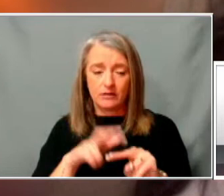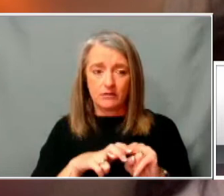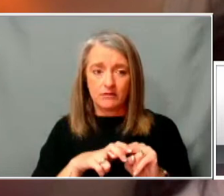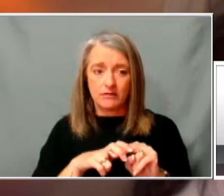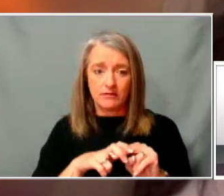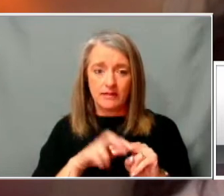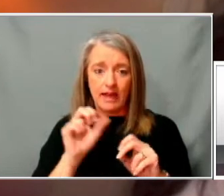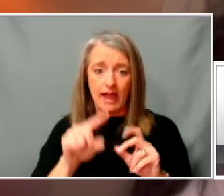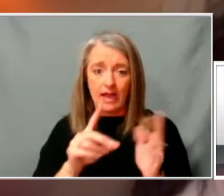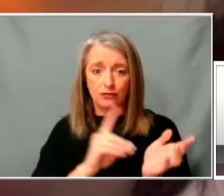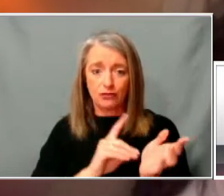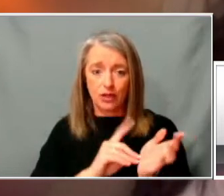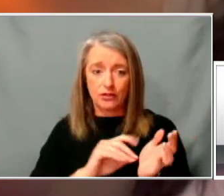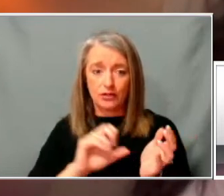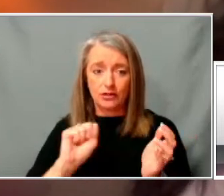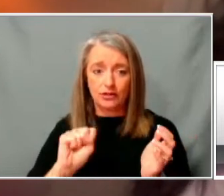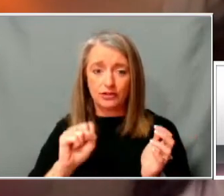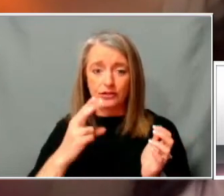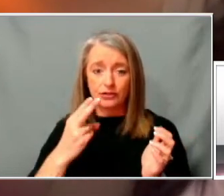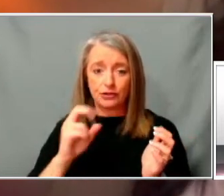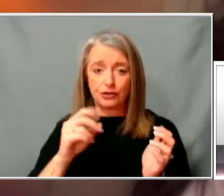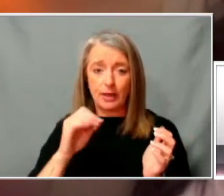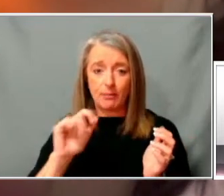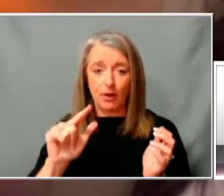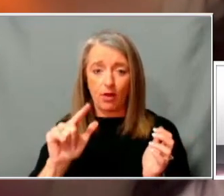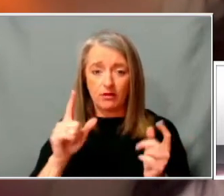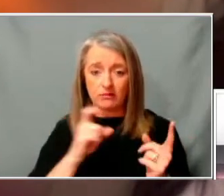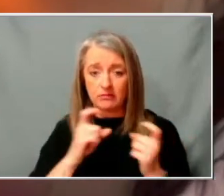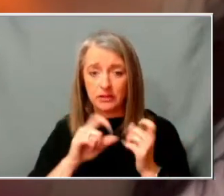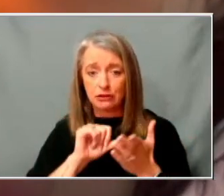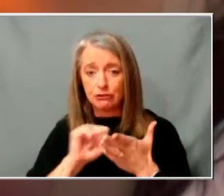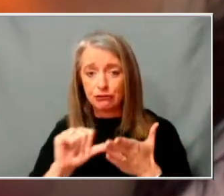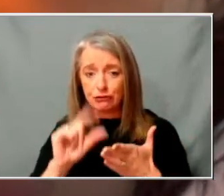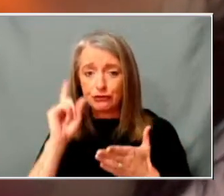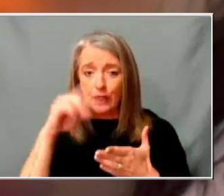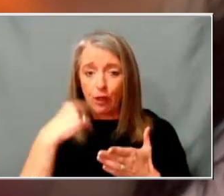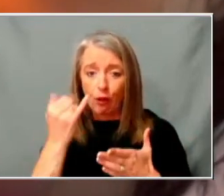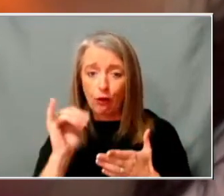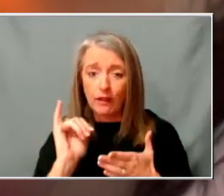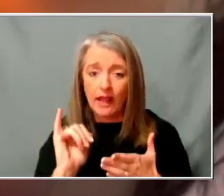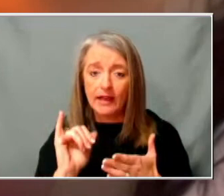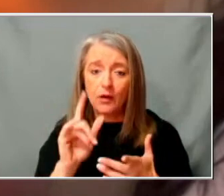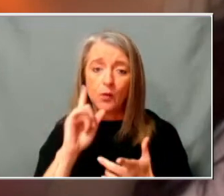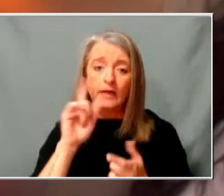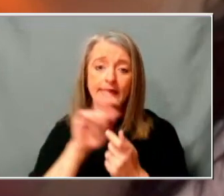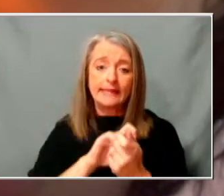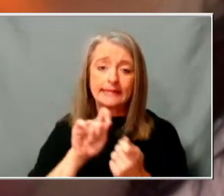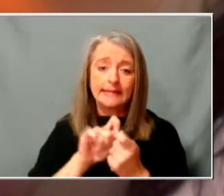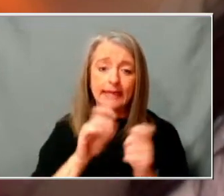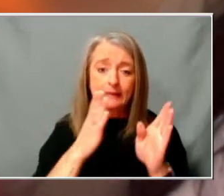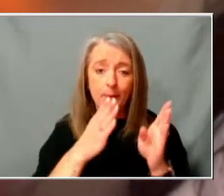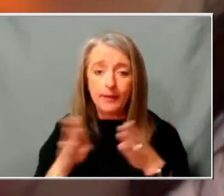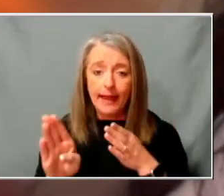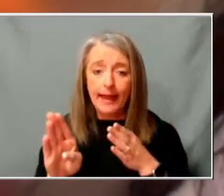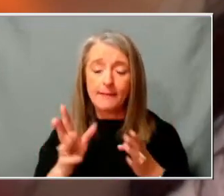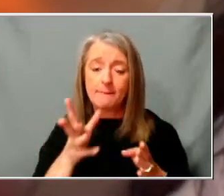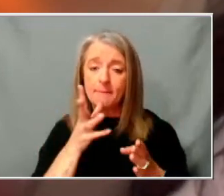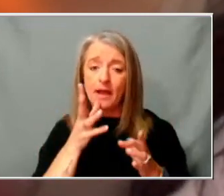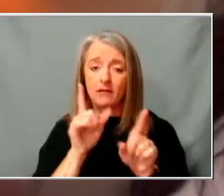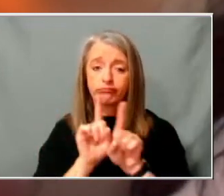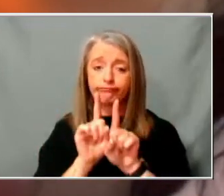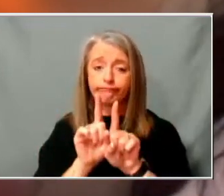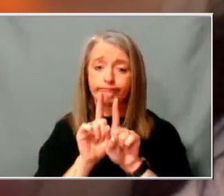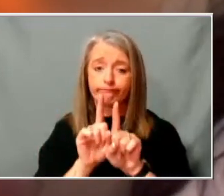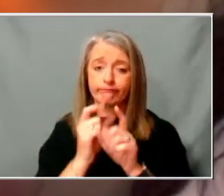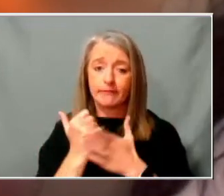ask Dr. Schroepel a whole bunch of questions on what's the surgery going to be like, or what exactly are we doing. I had my mom there for that,